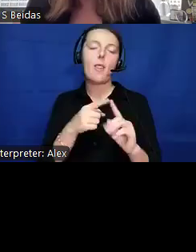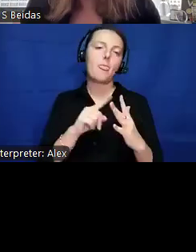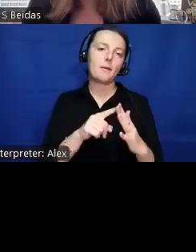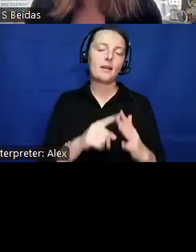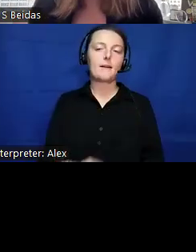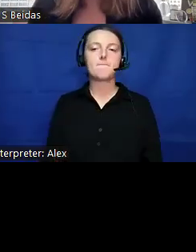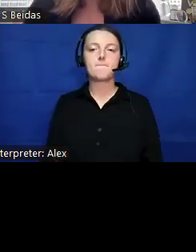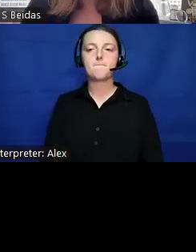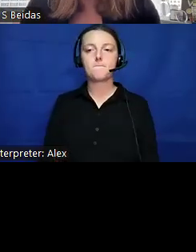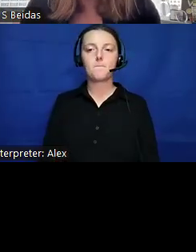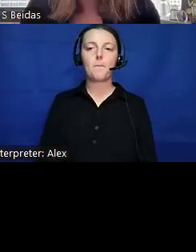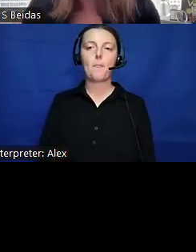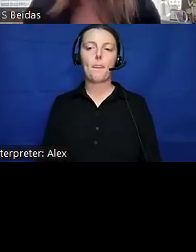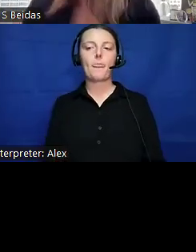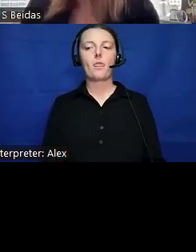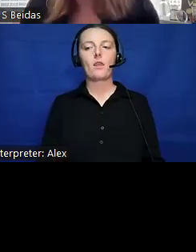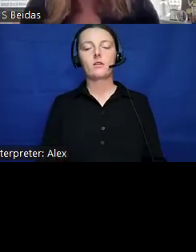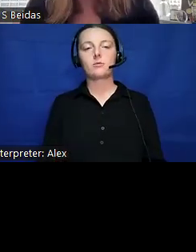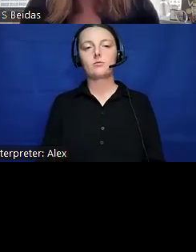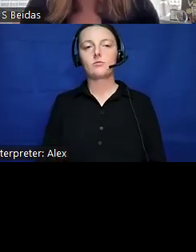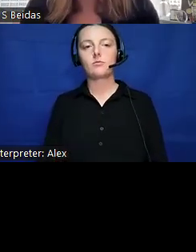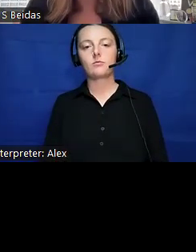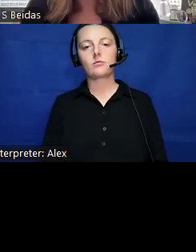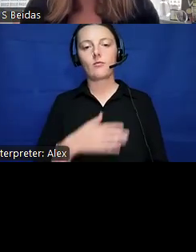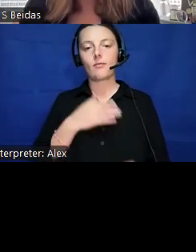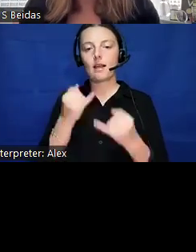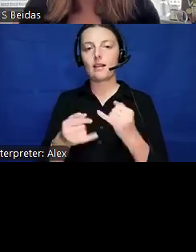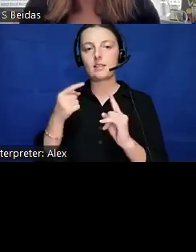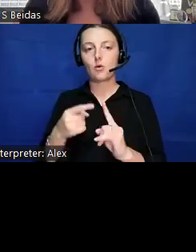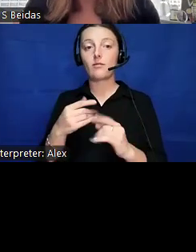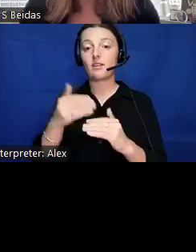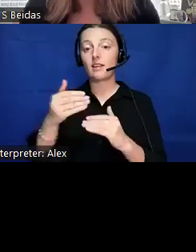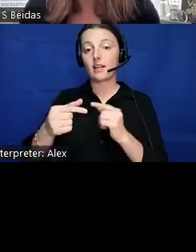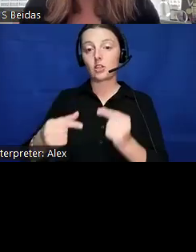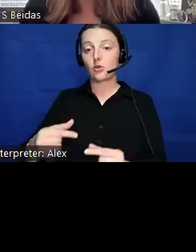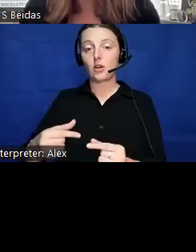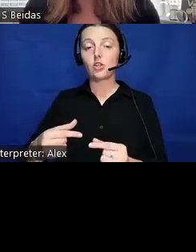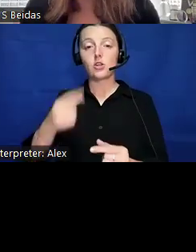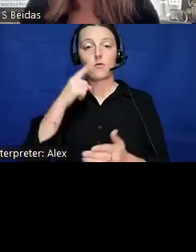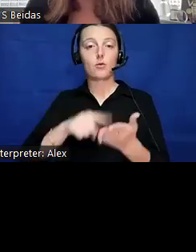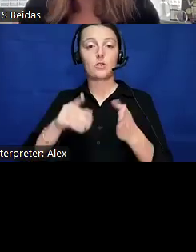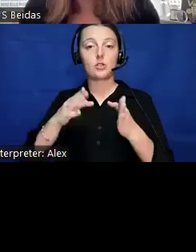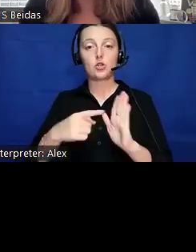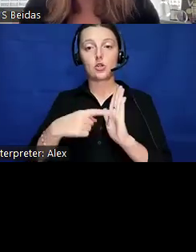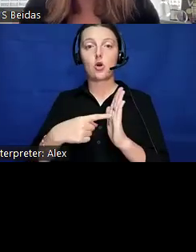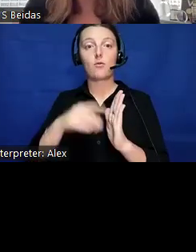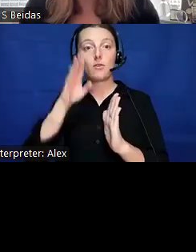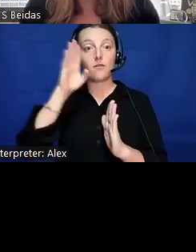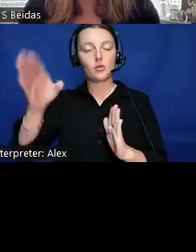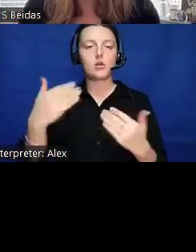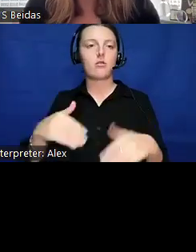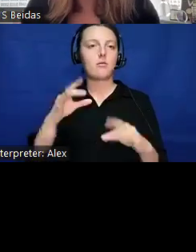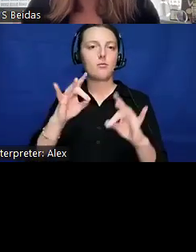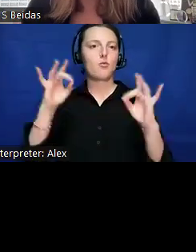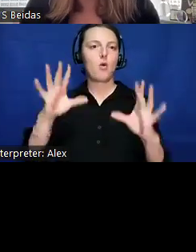My last point is that the next generation of researchers show us that the future is bright. There are many inspiring investigators